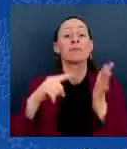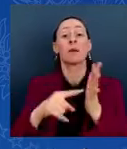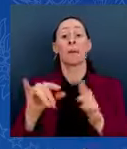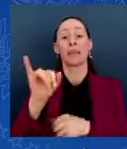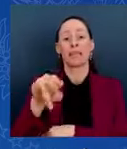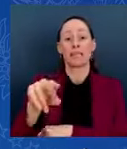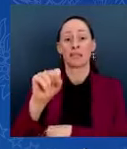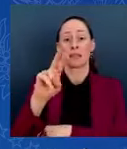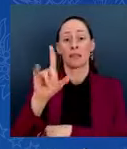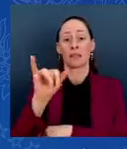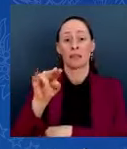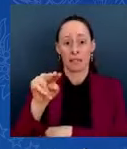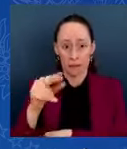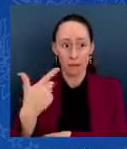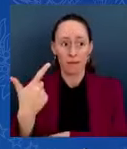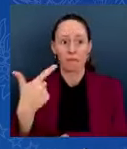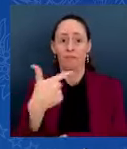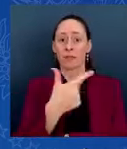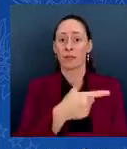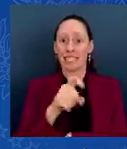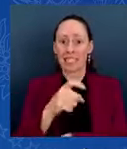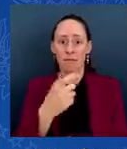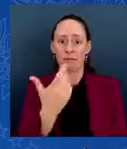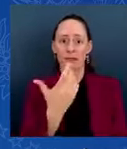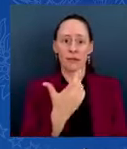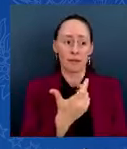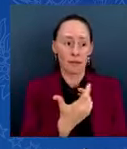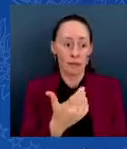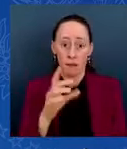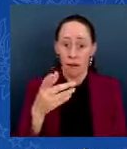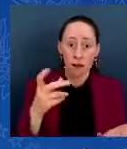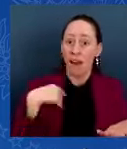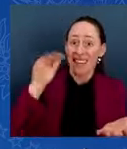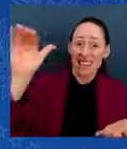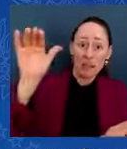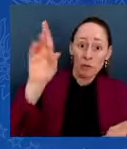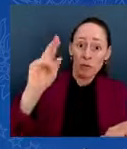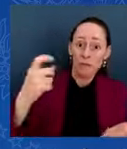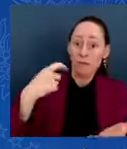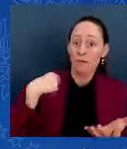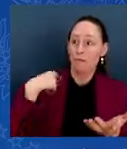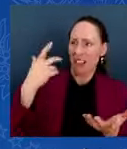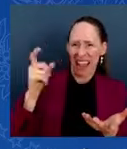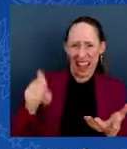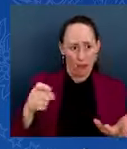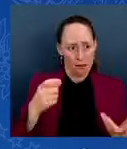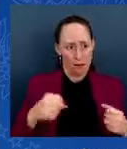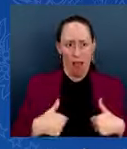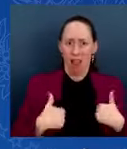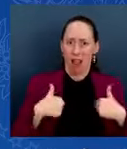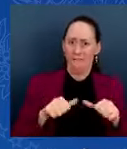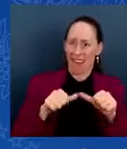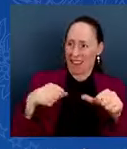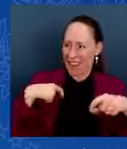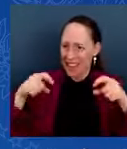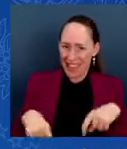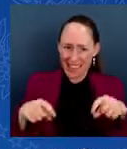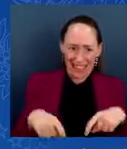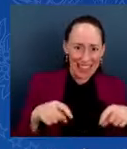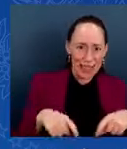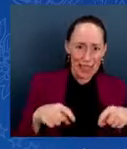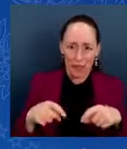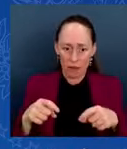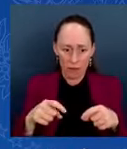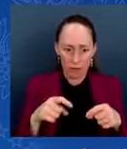doctor's prescription, which is about saving their life, or whether they'd have to ration their pills to be able